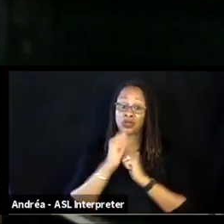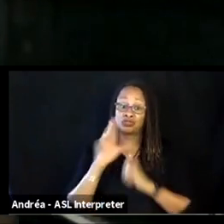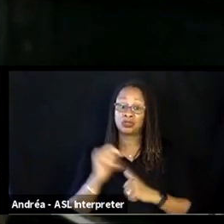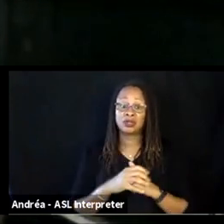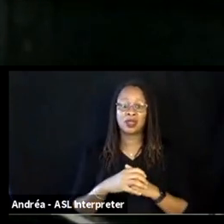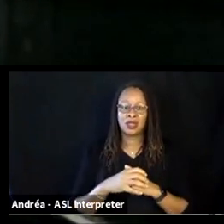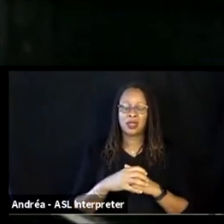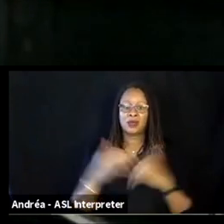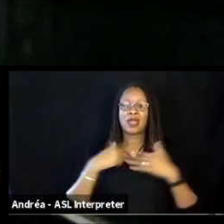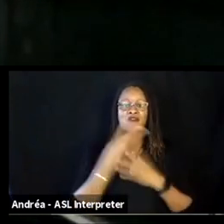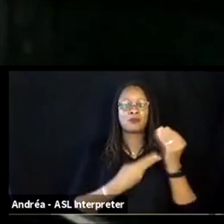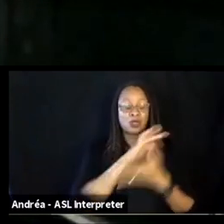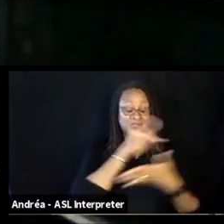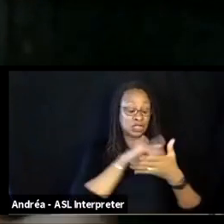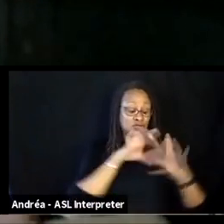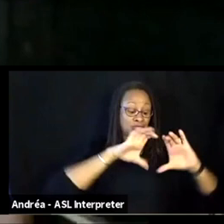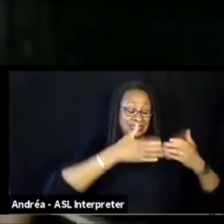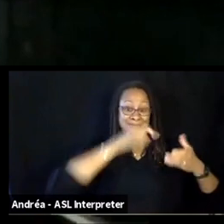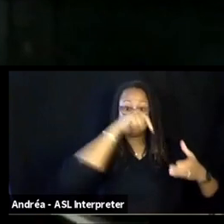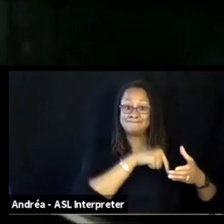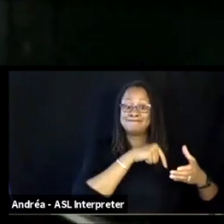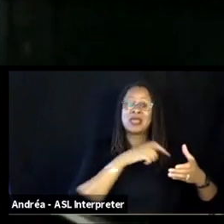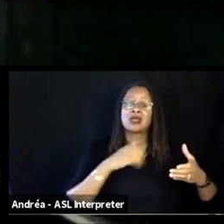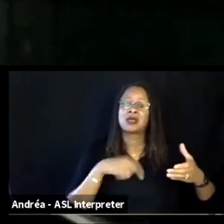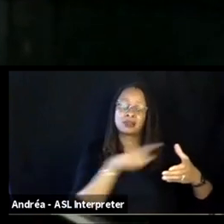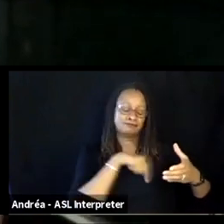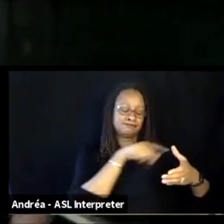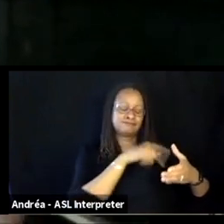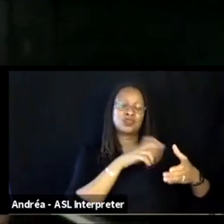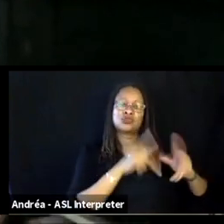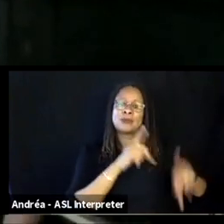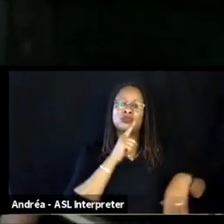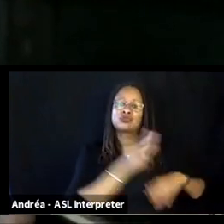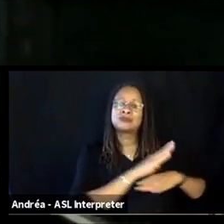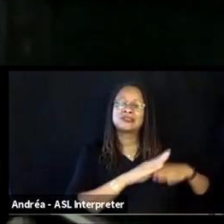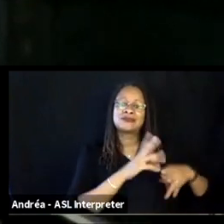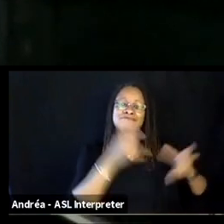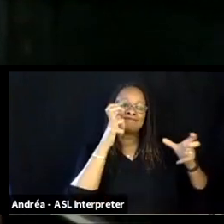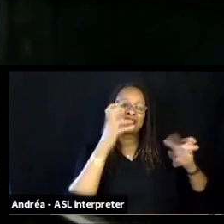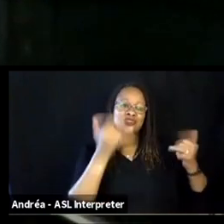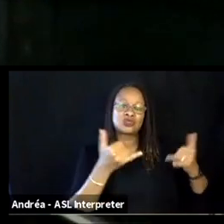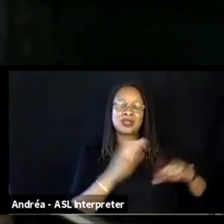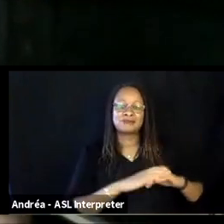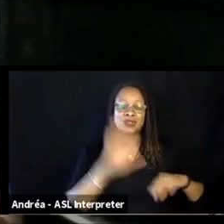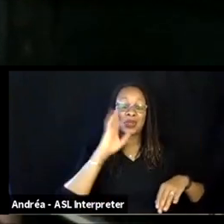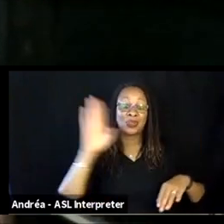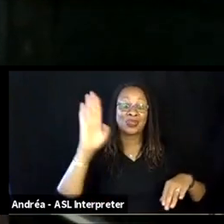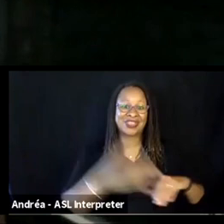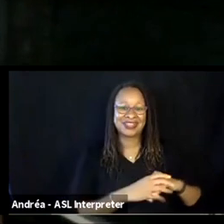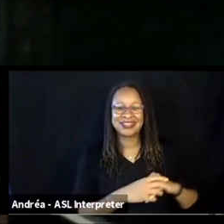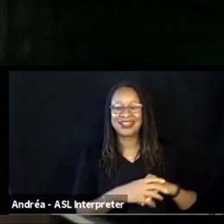we have both our like centralized team of, and a few of those folks are actually, you know, listening in today. So I